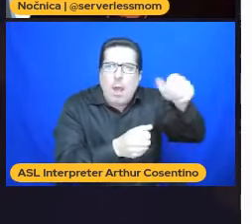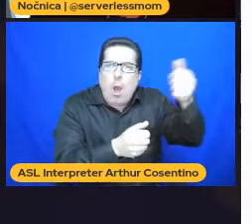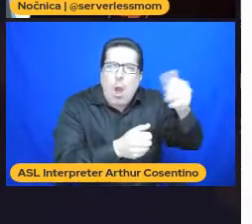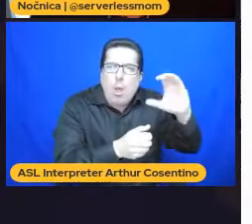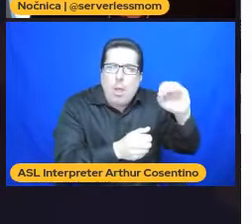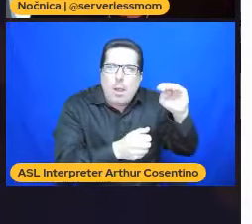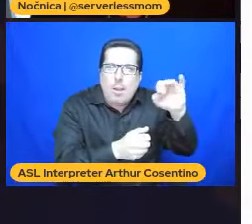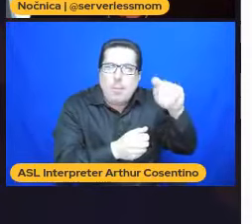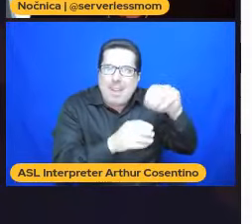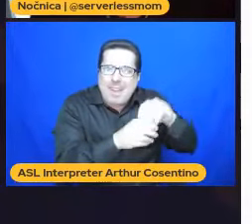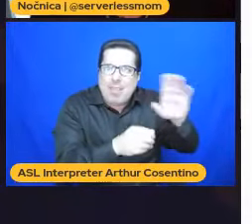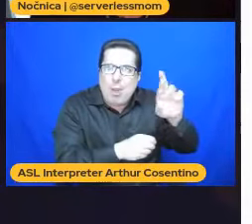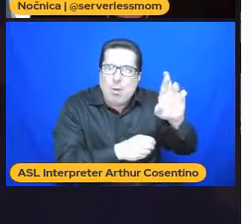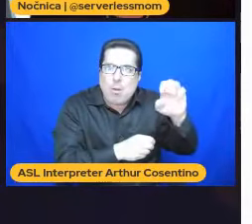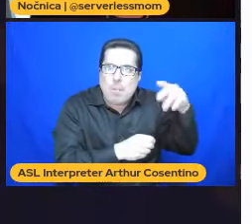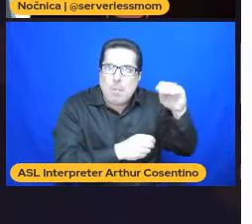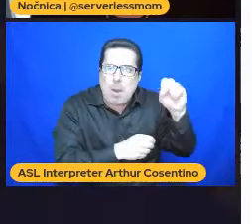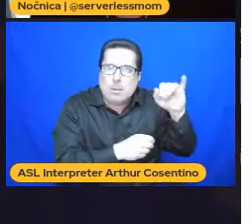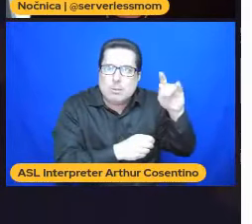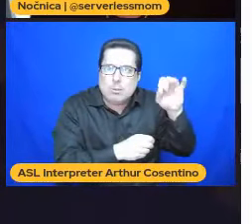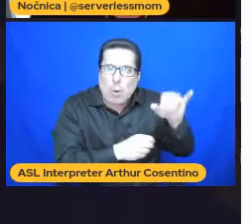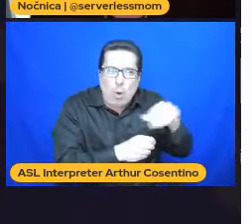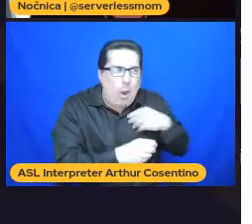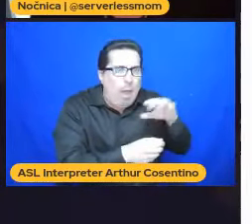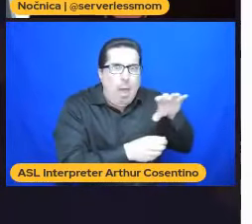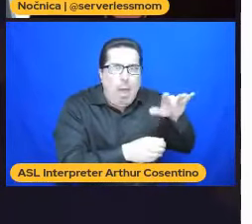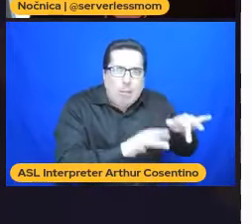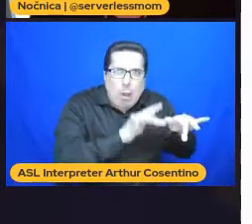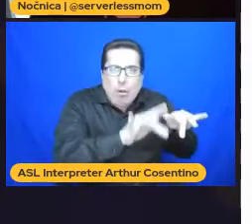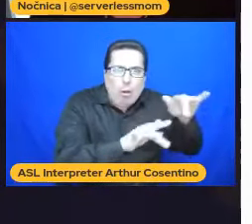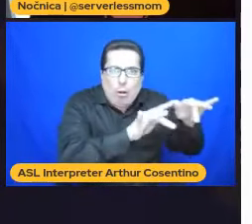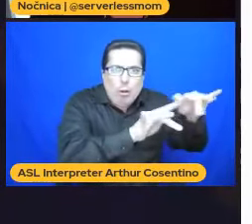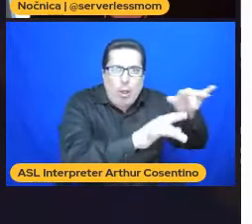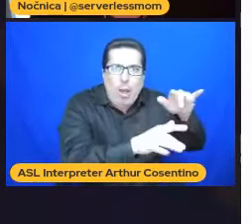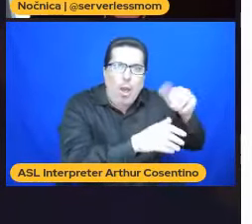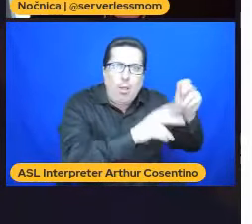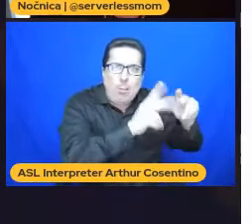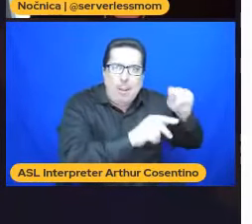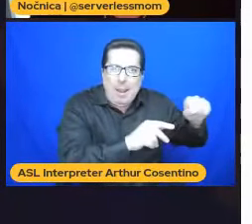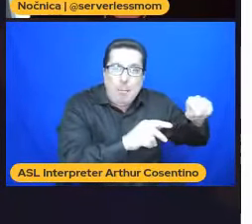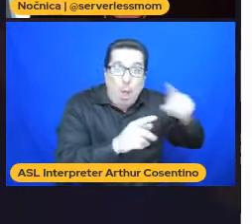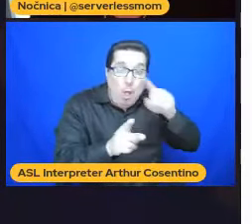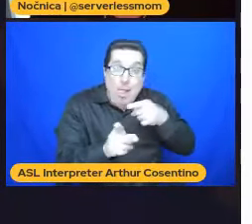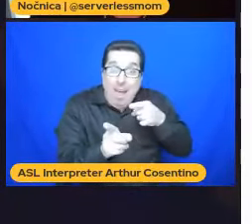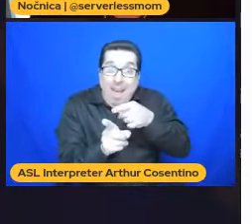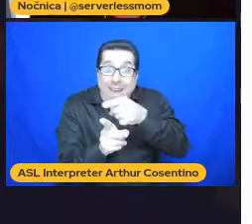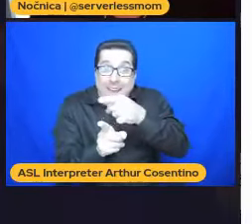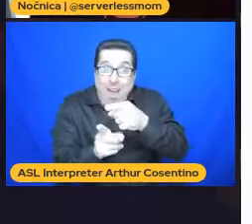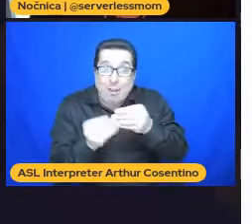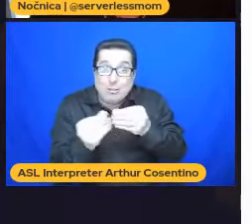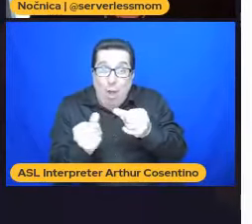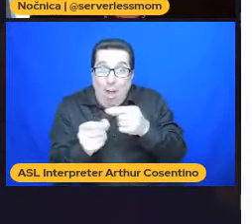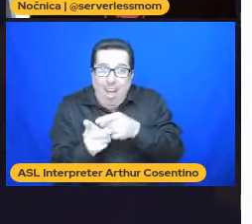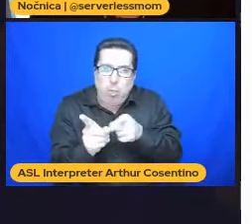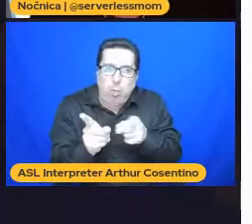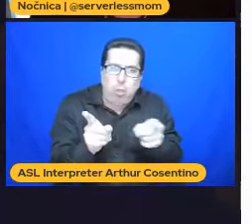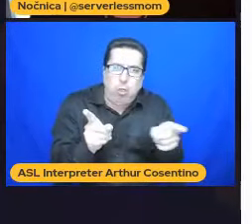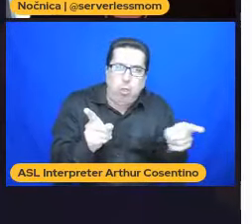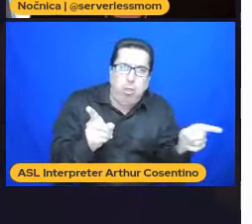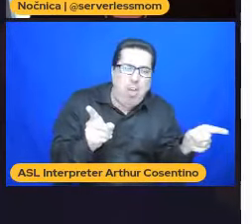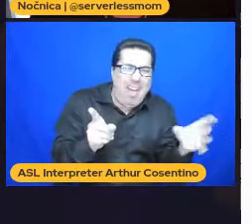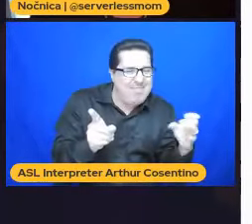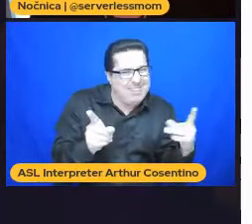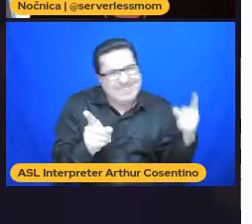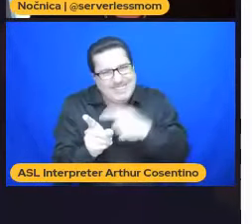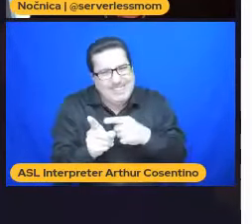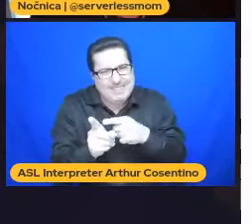repository, it can feel like, oh my gosh, this is just, we're really, really far away from that. In general, we would say